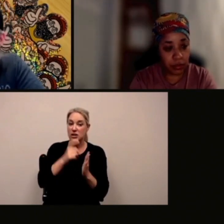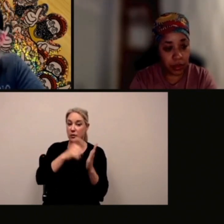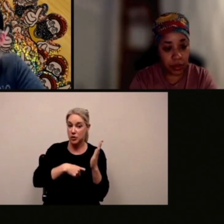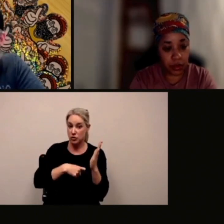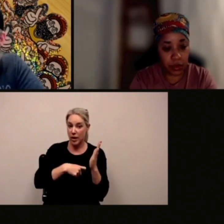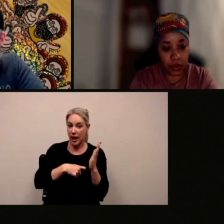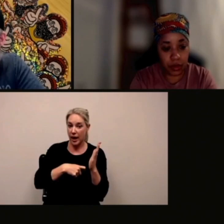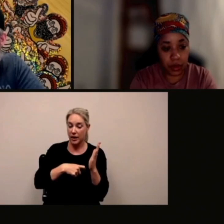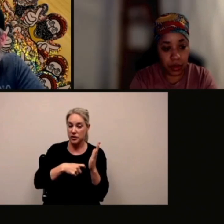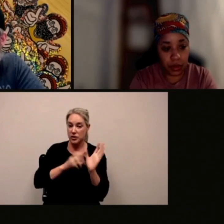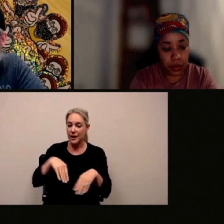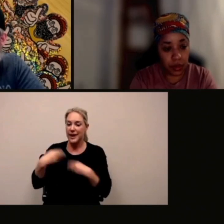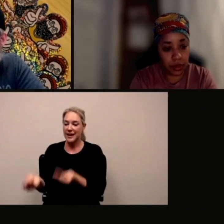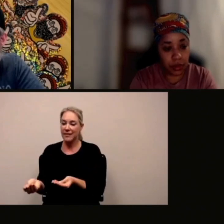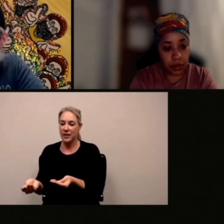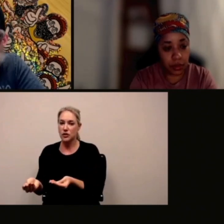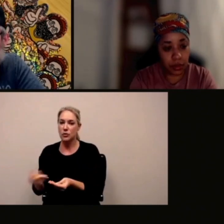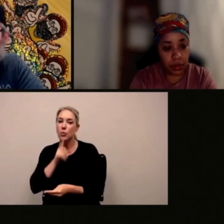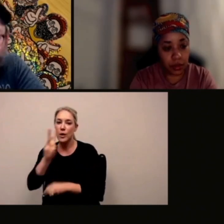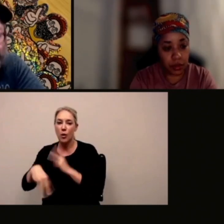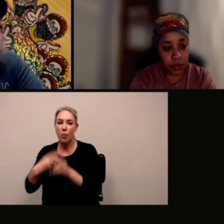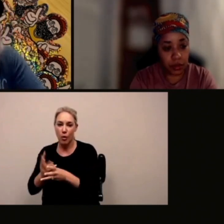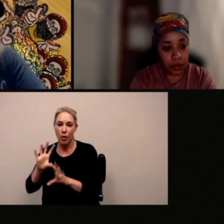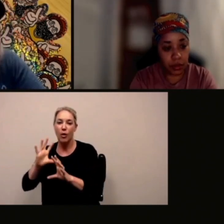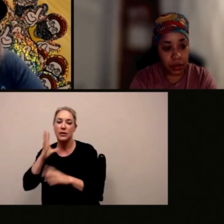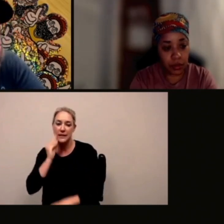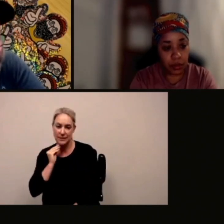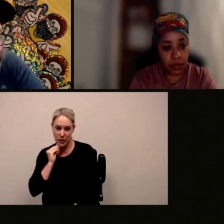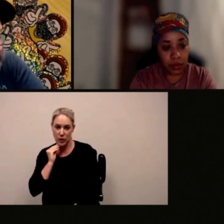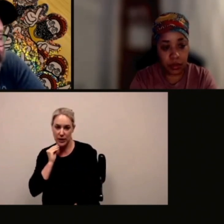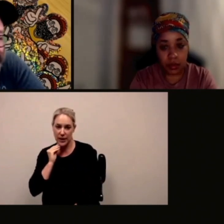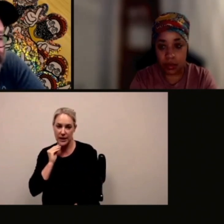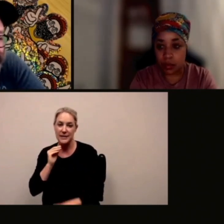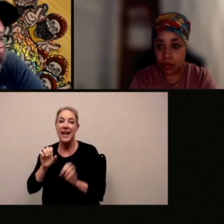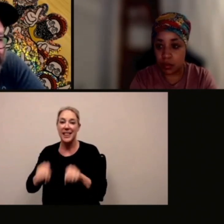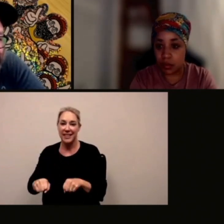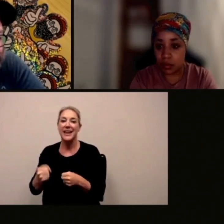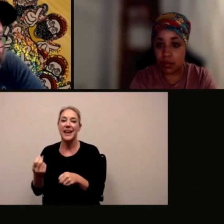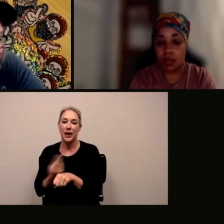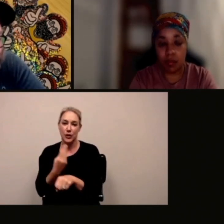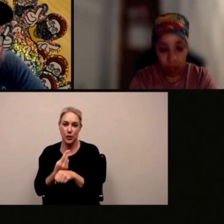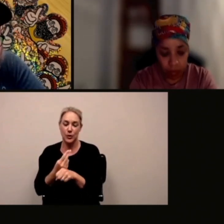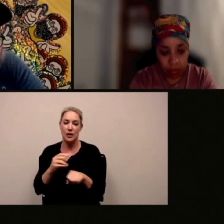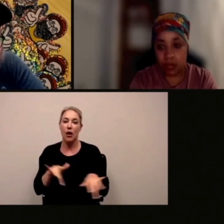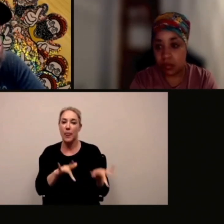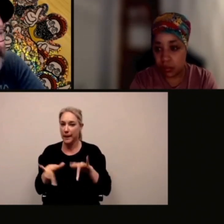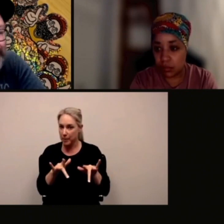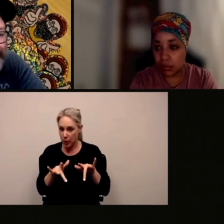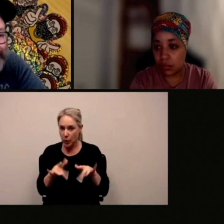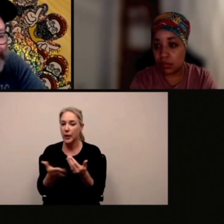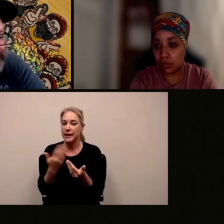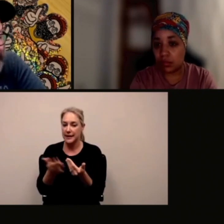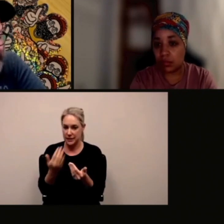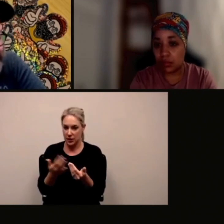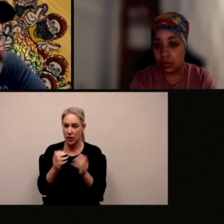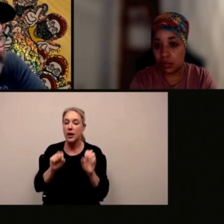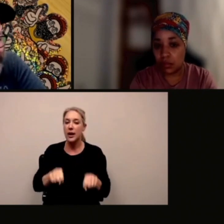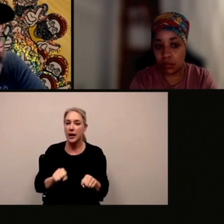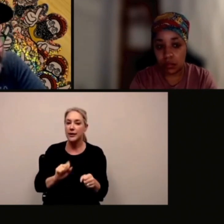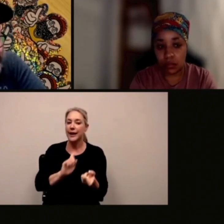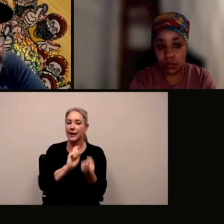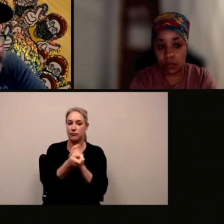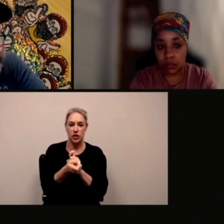comfortable with it when they get to Carla's classroom. And then Shawn Patrick, you can take it and turn it into the visuals. And Leon, they